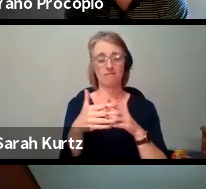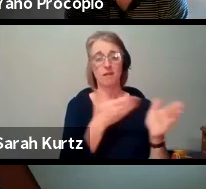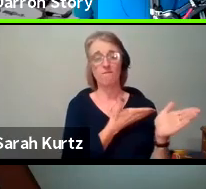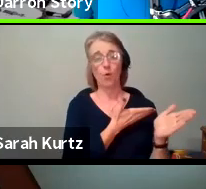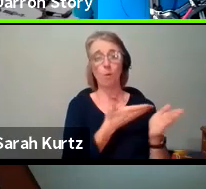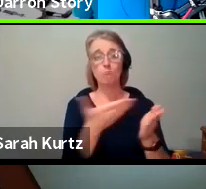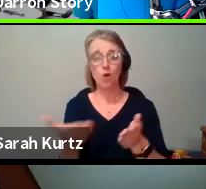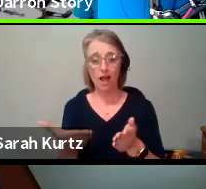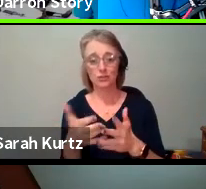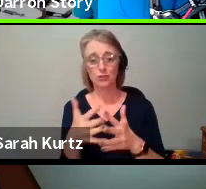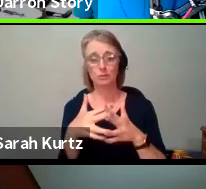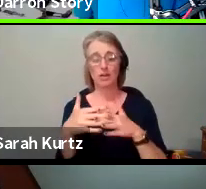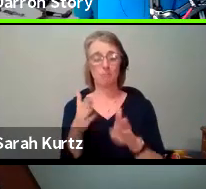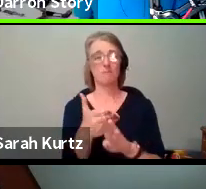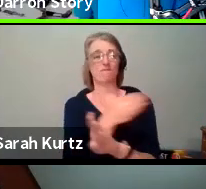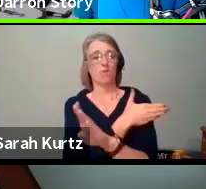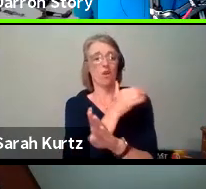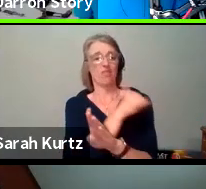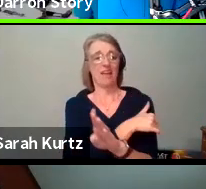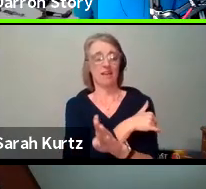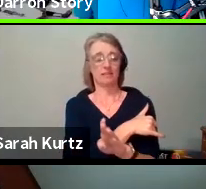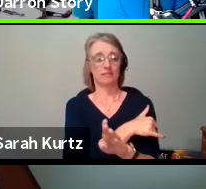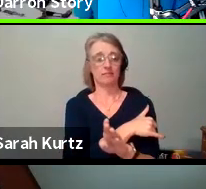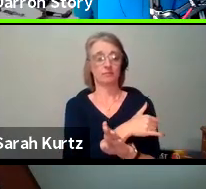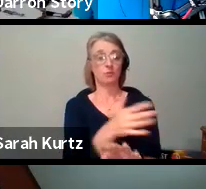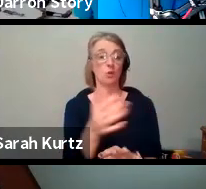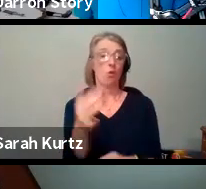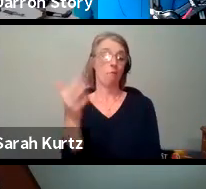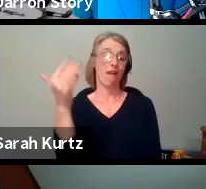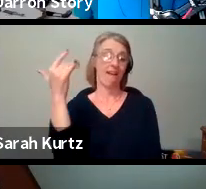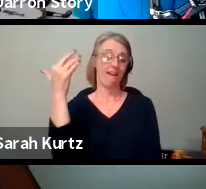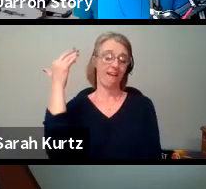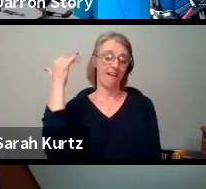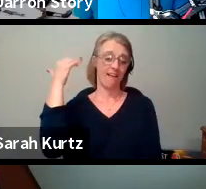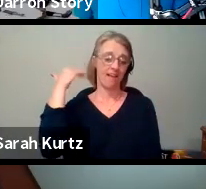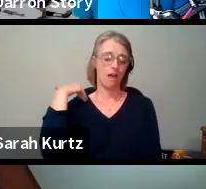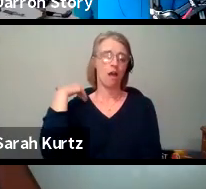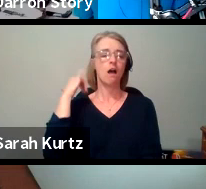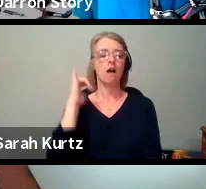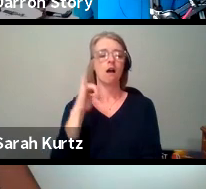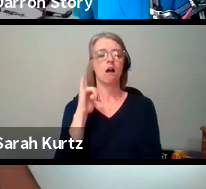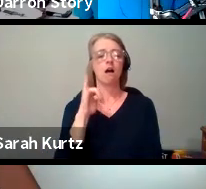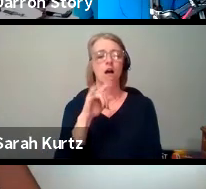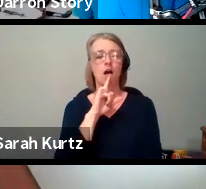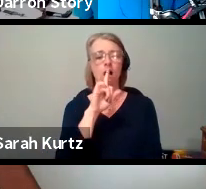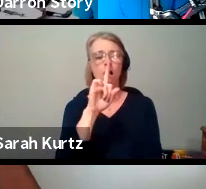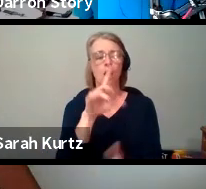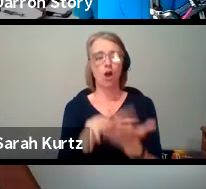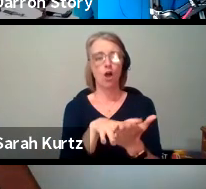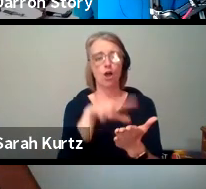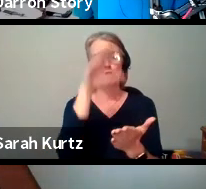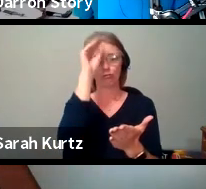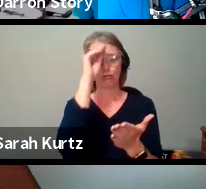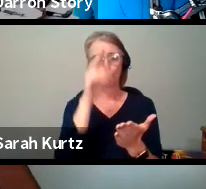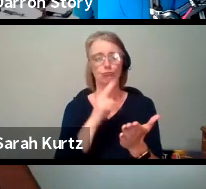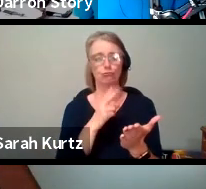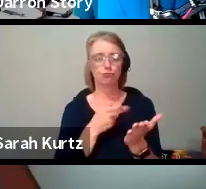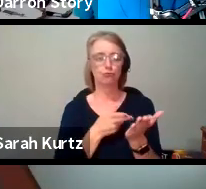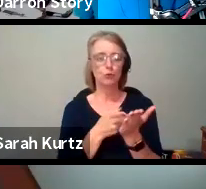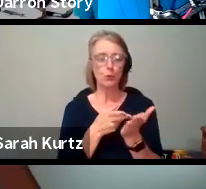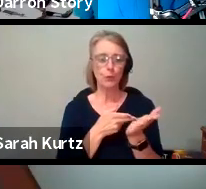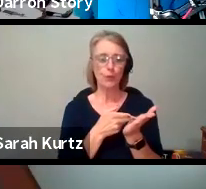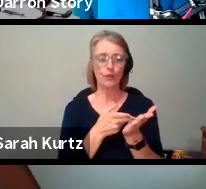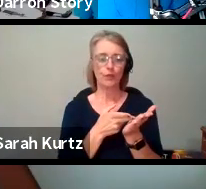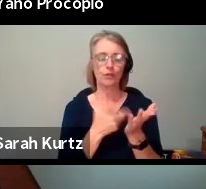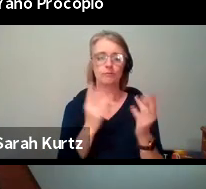America. Because once you go that far back, you begin to dig and learn the truth, because a lot of what has been taught in